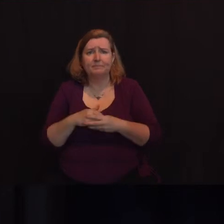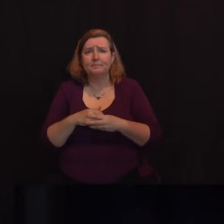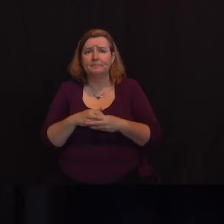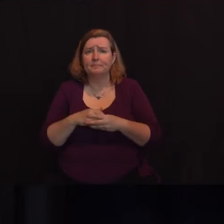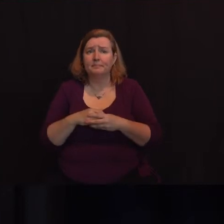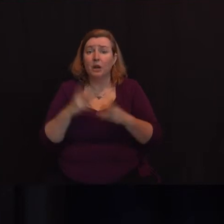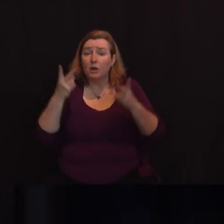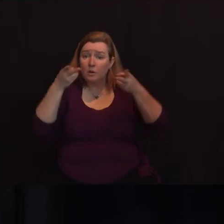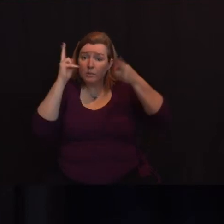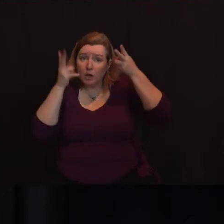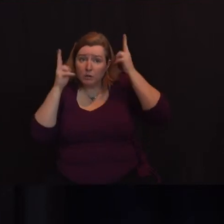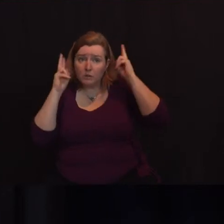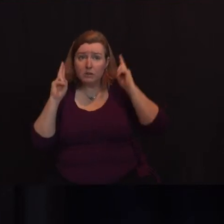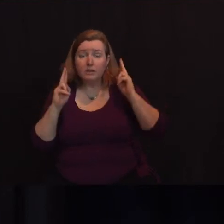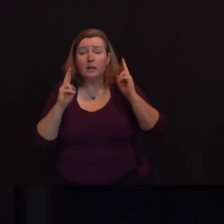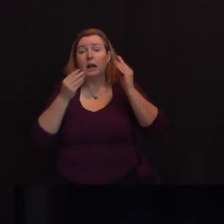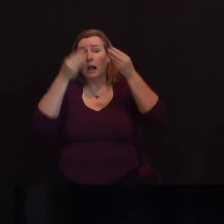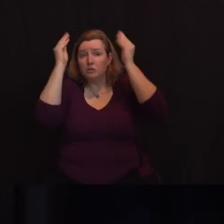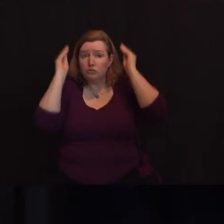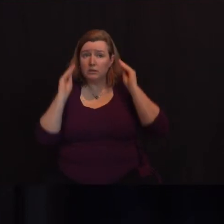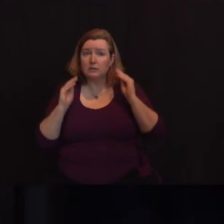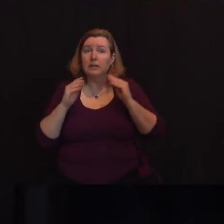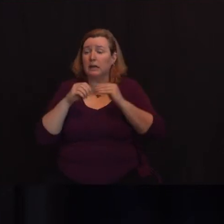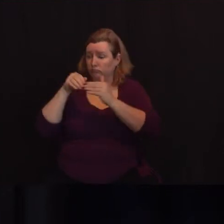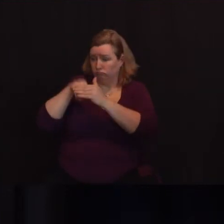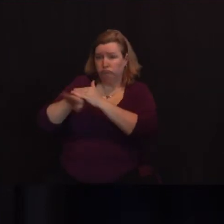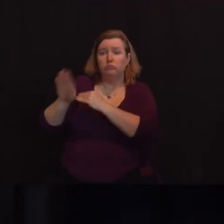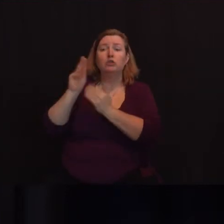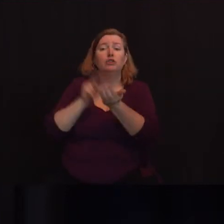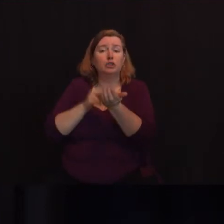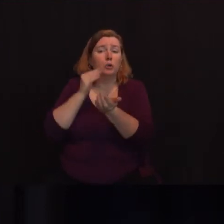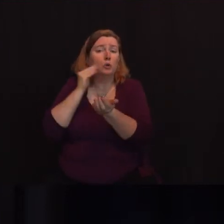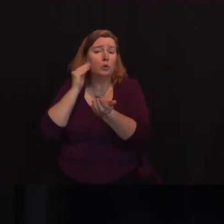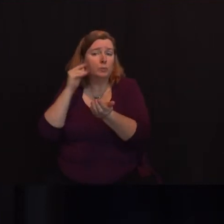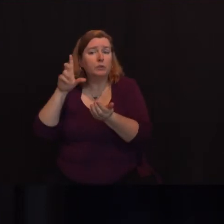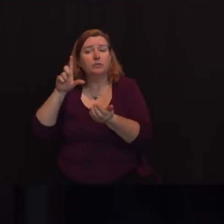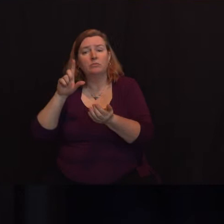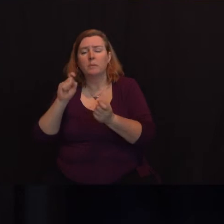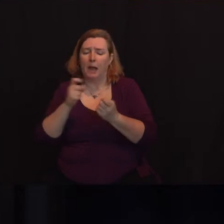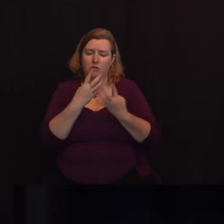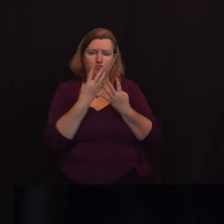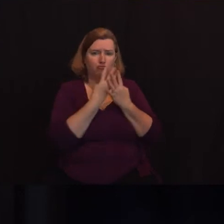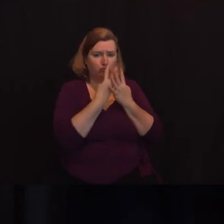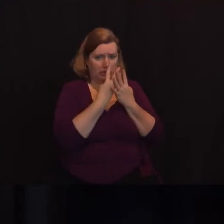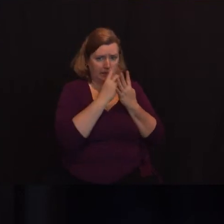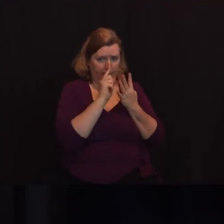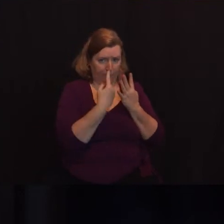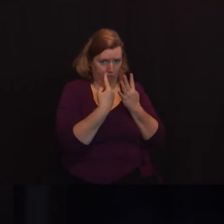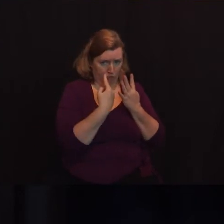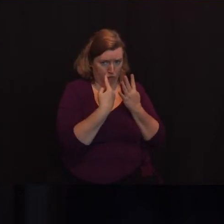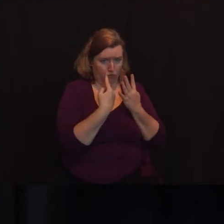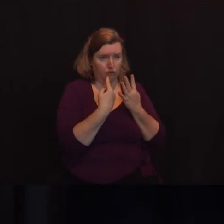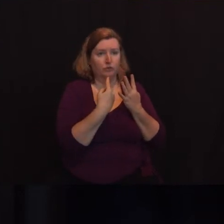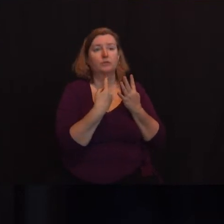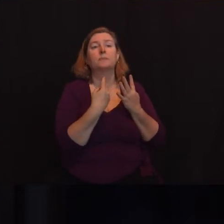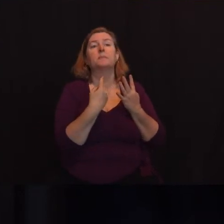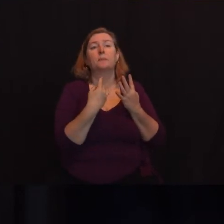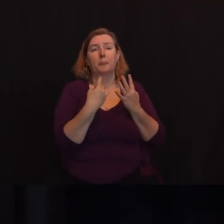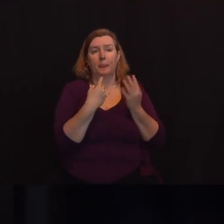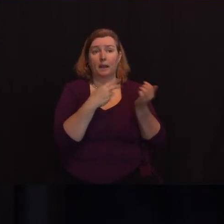hairstylists are permitted to enter if they are screened by the facility and if the facility has protocol for services to be